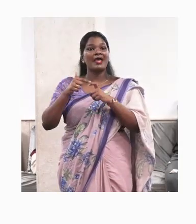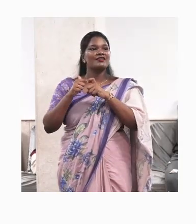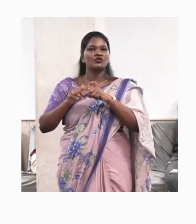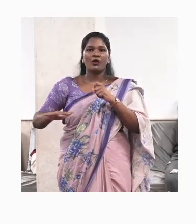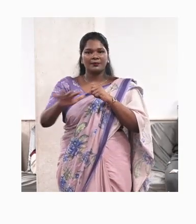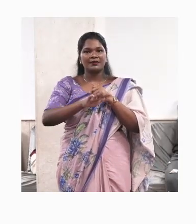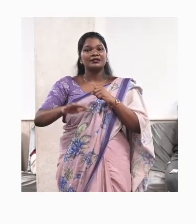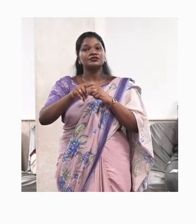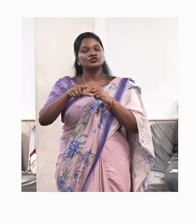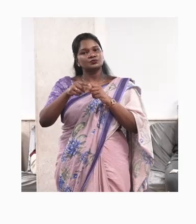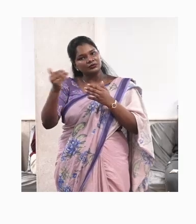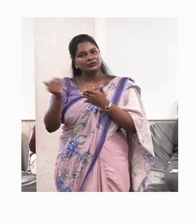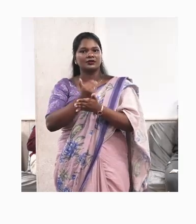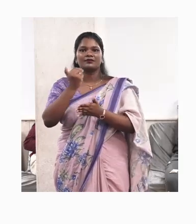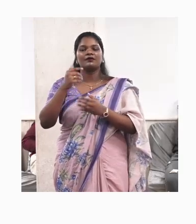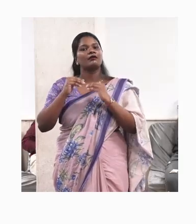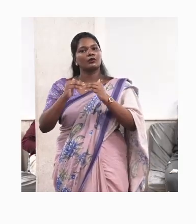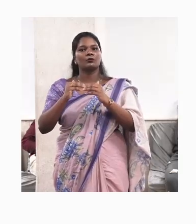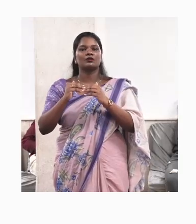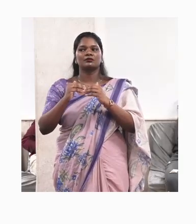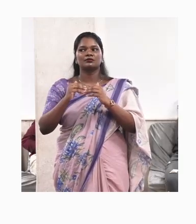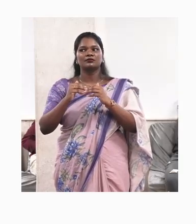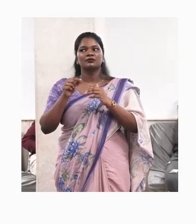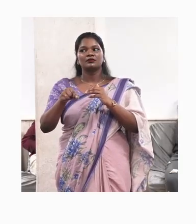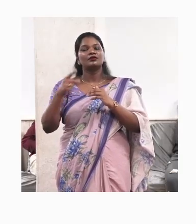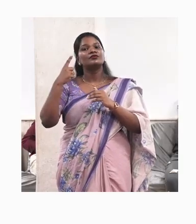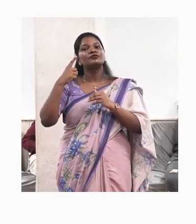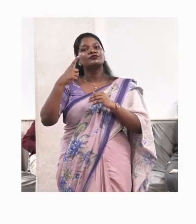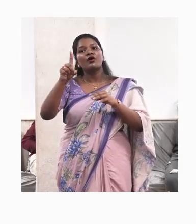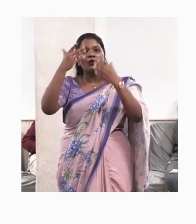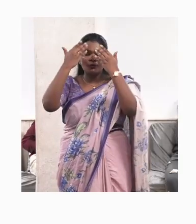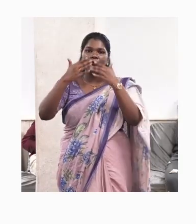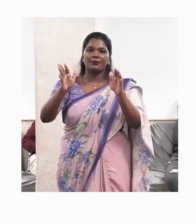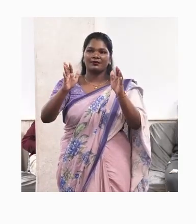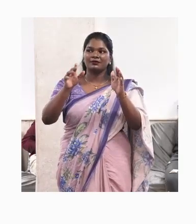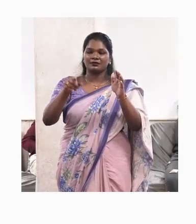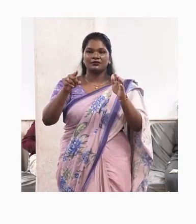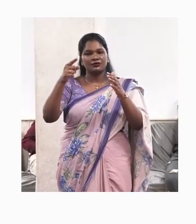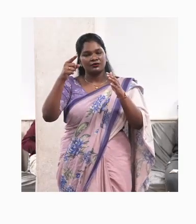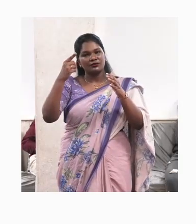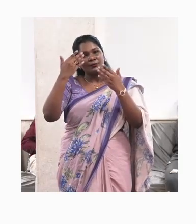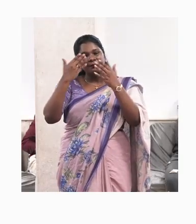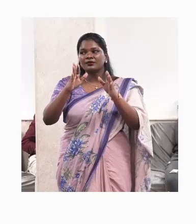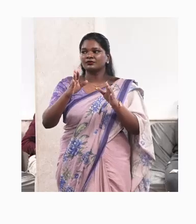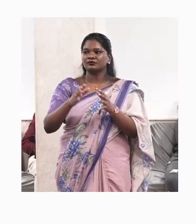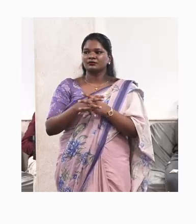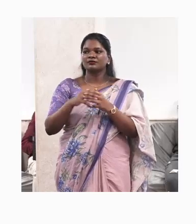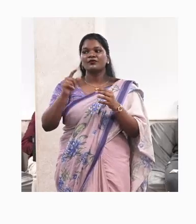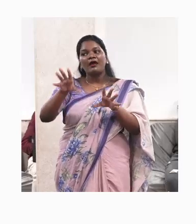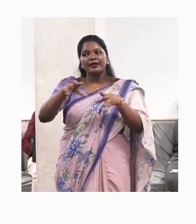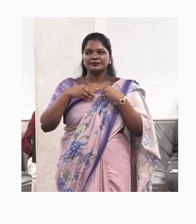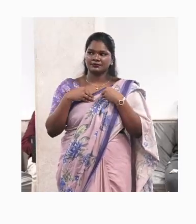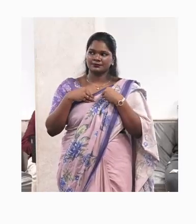environment to be safe and equal, and for openness, really, to